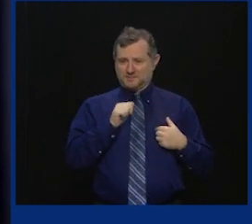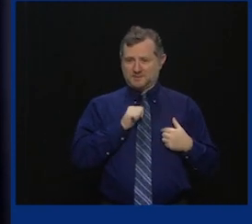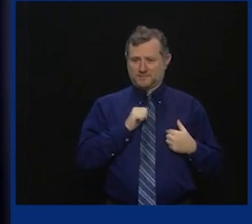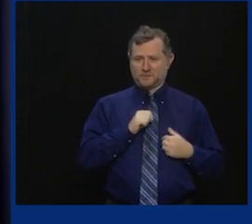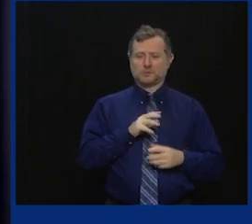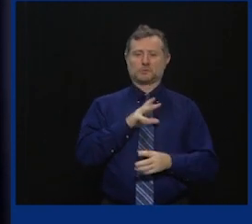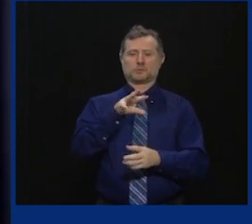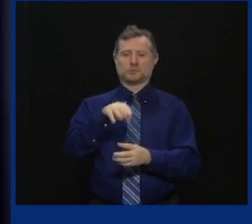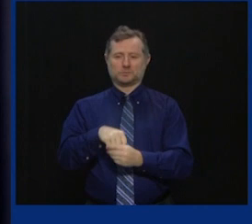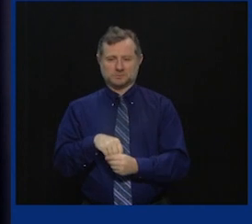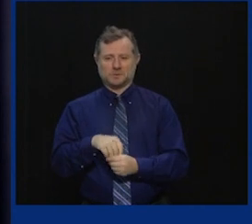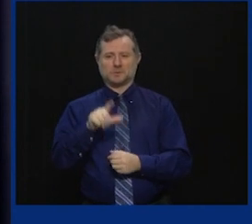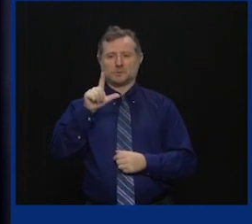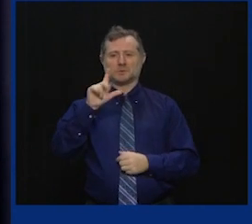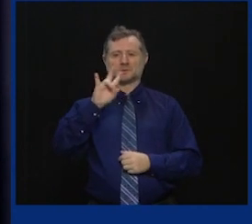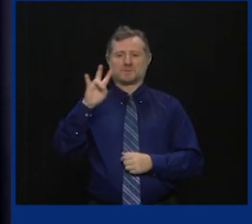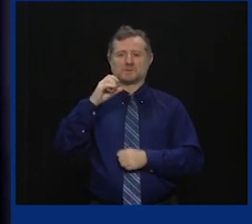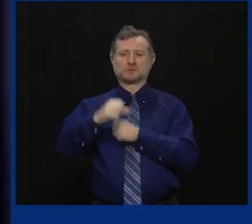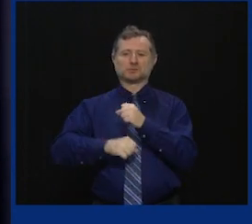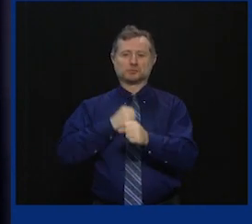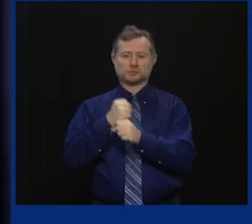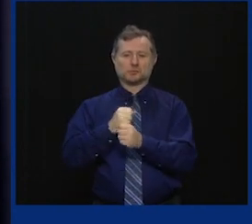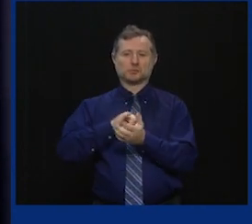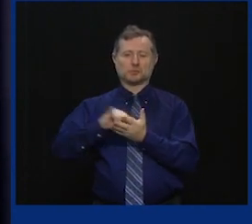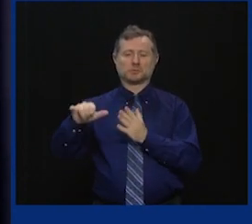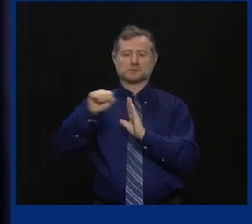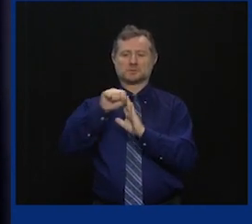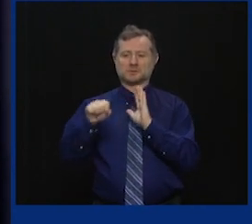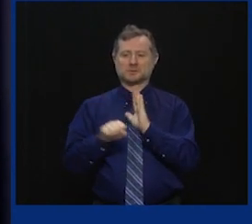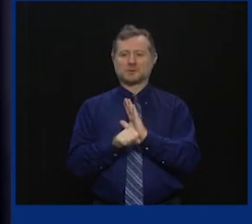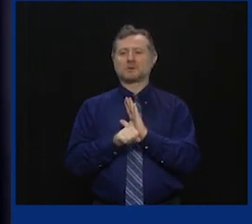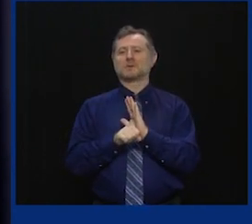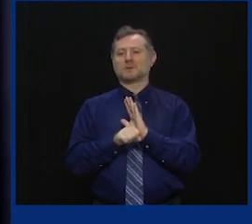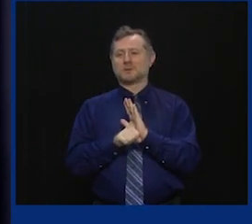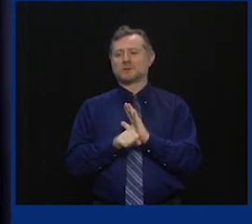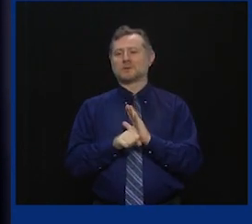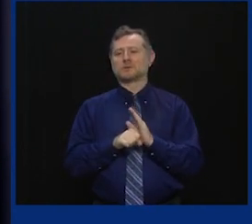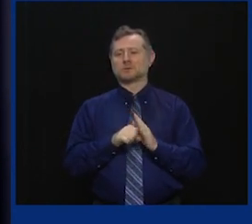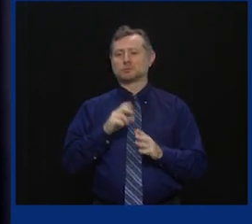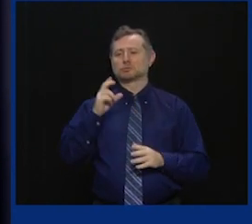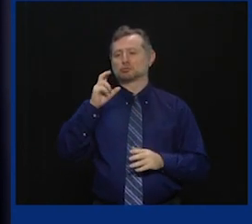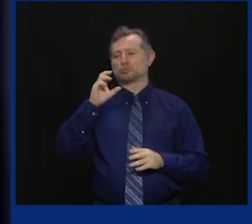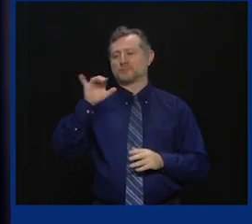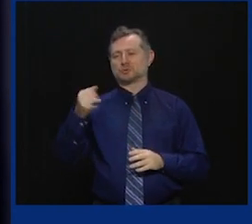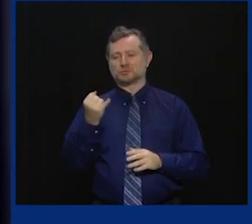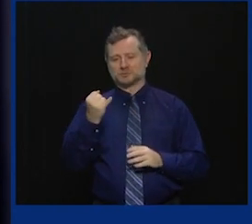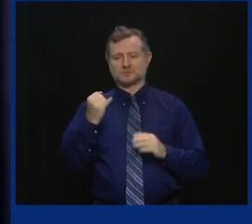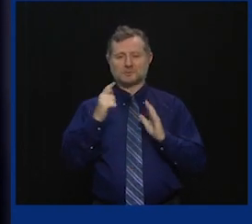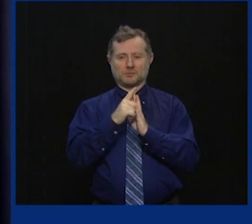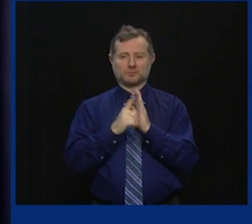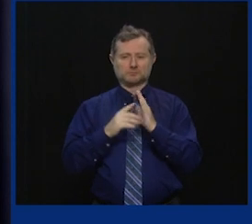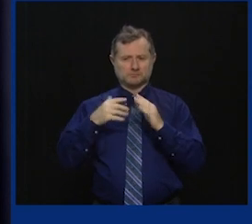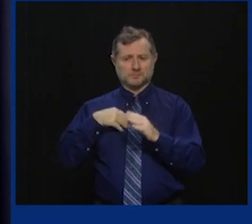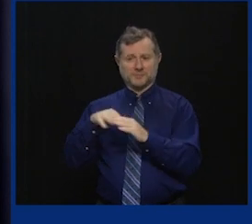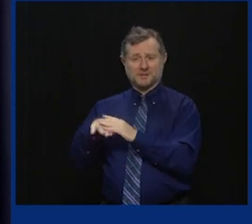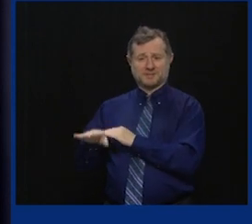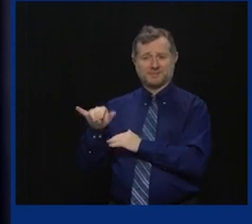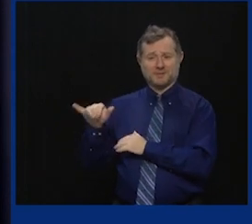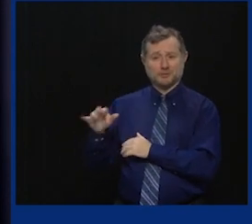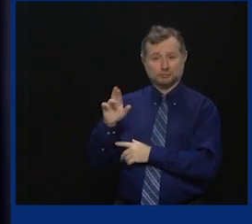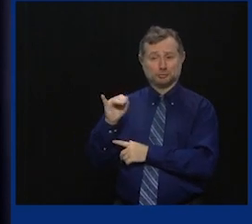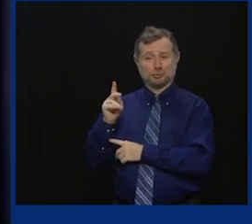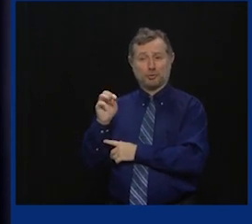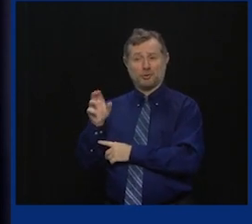system. I went in Rikers Island as an adolescent, and I was tortured. That